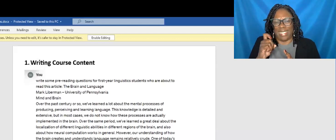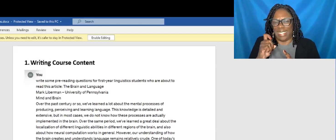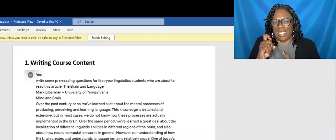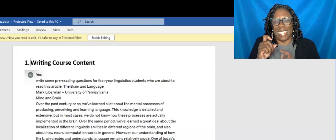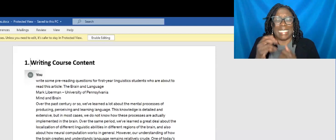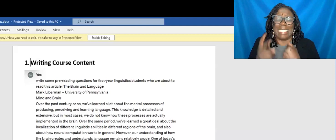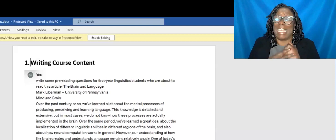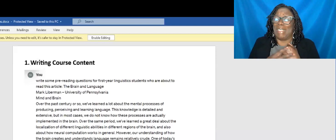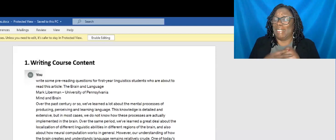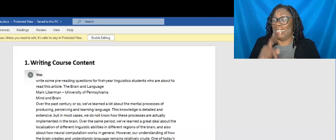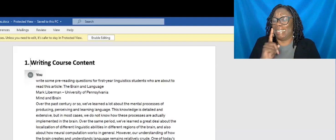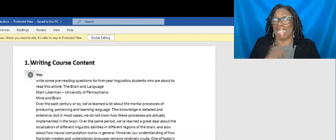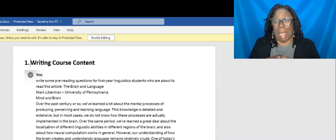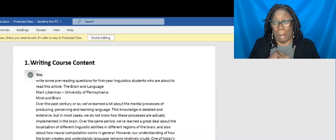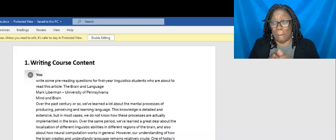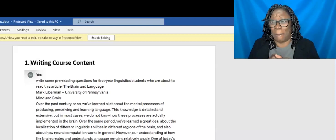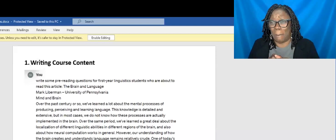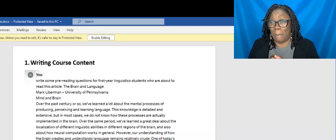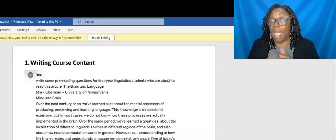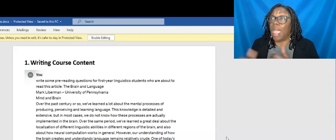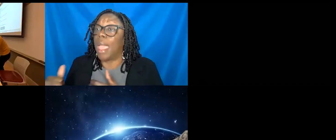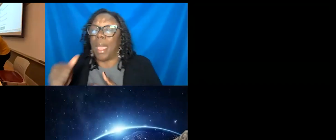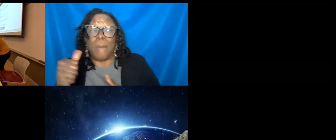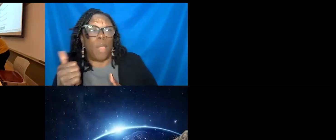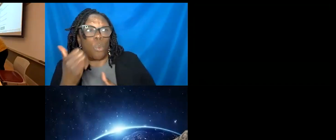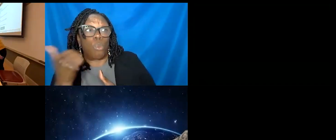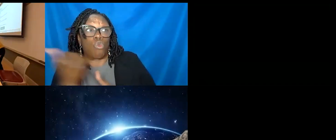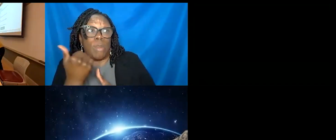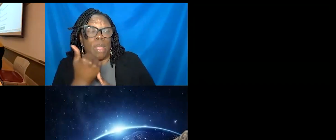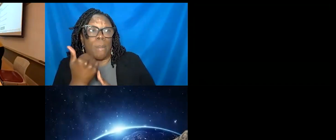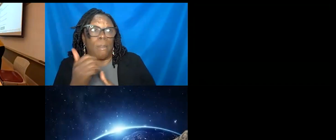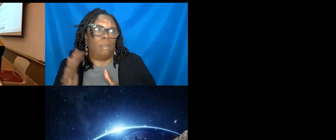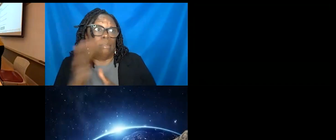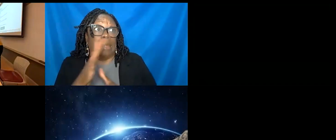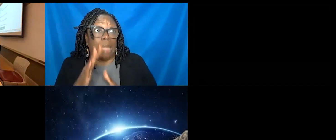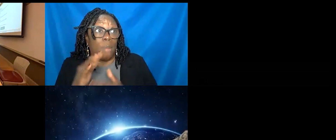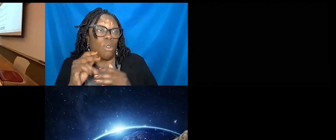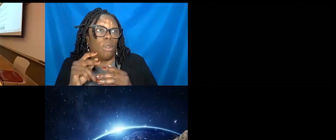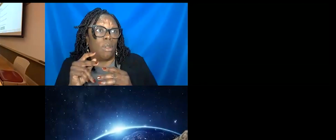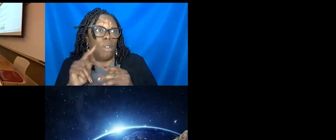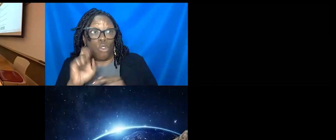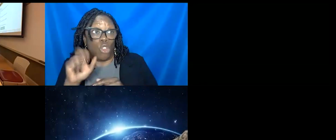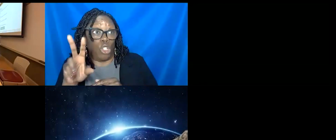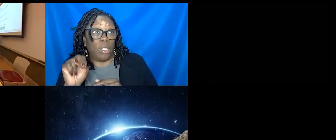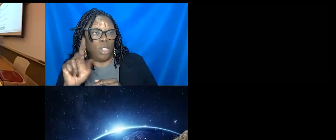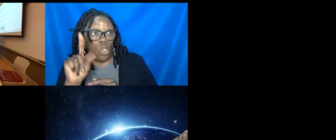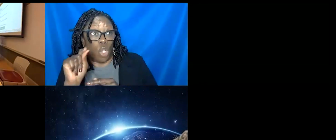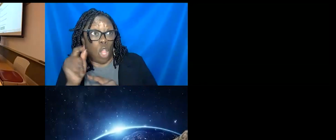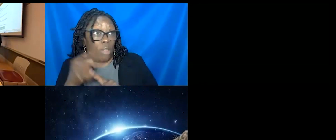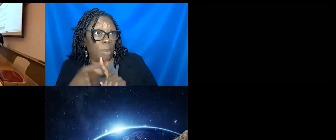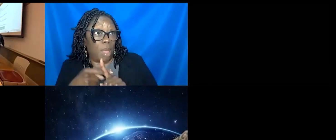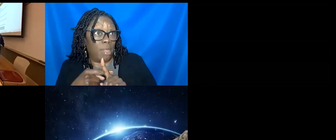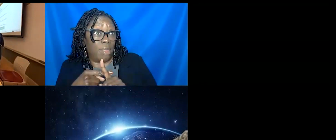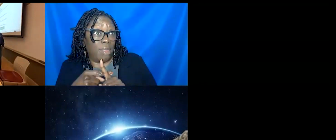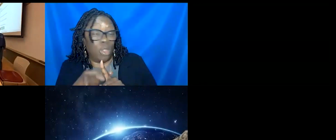you Yeah. know? and the premium version that I, so the ChatGPT 4.0, that premium version that's $20 a month is just